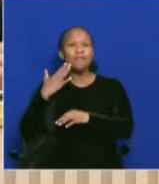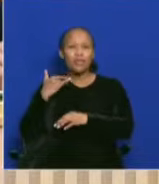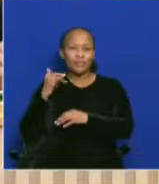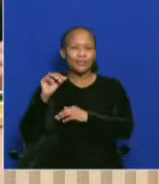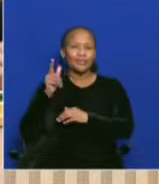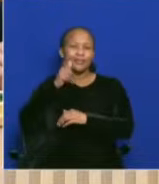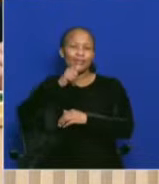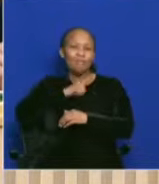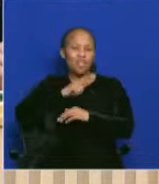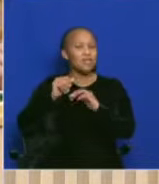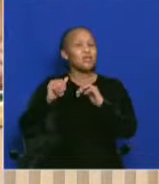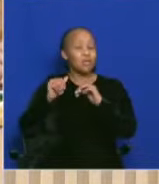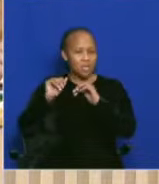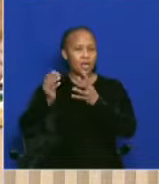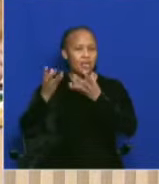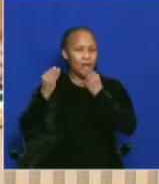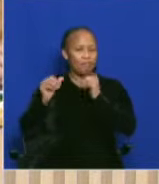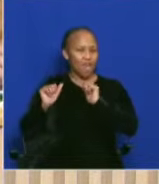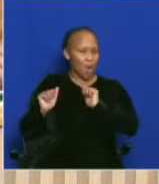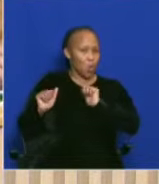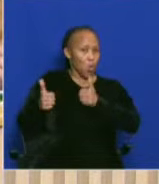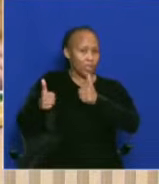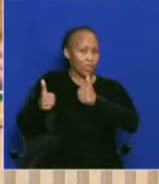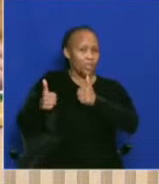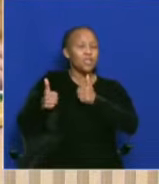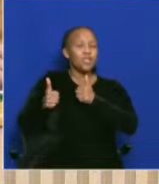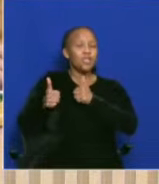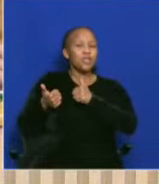Well, I don't know who the we is,